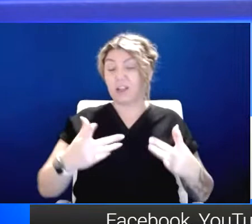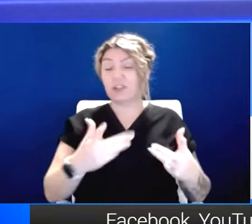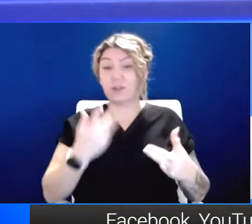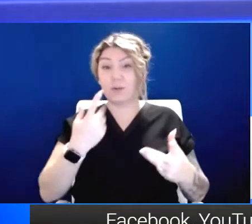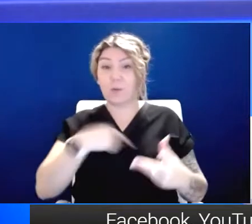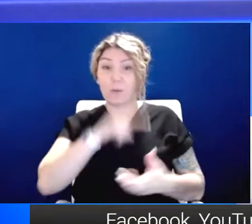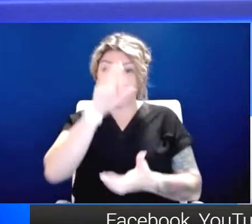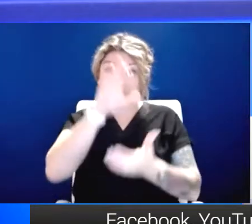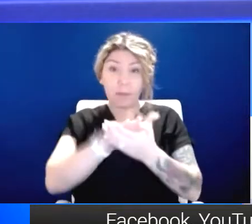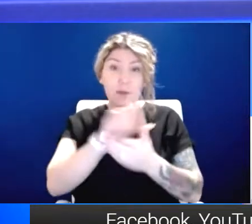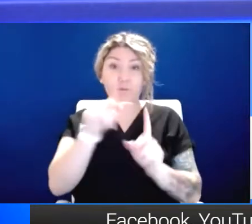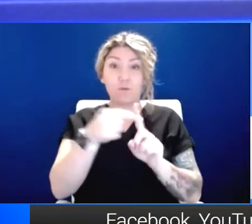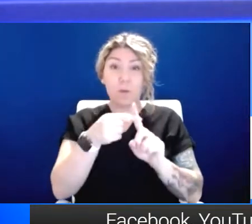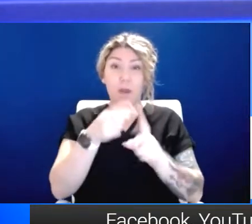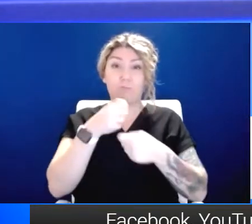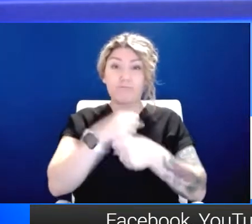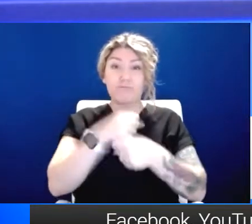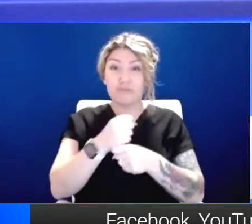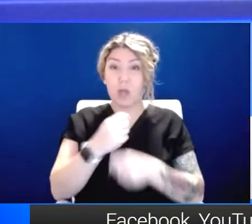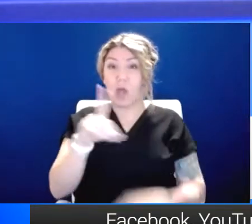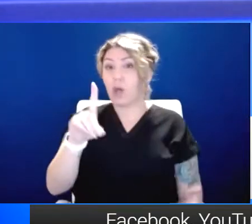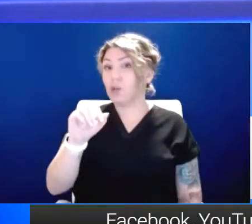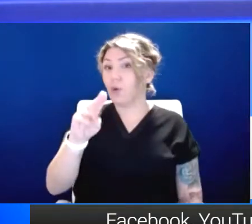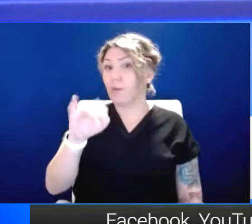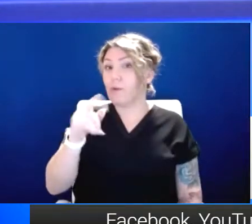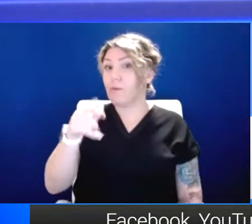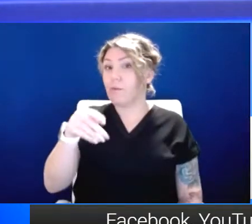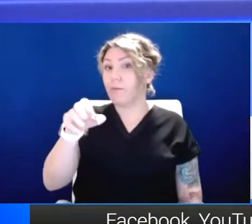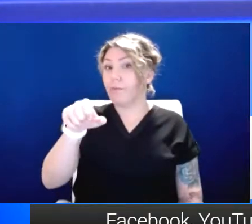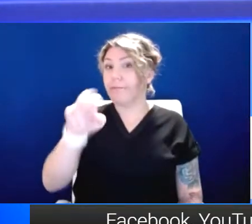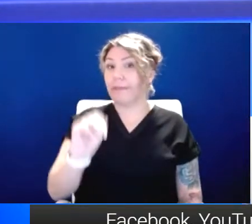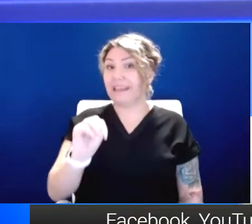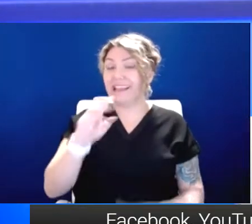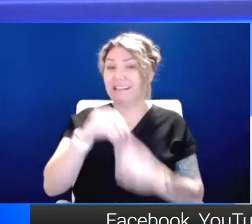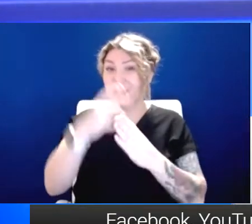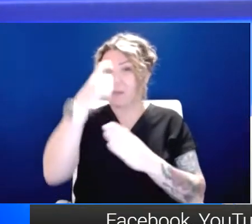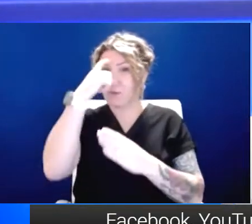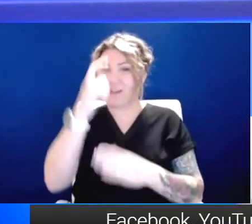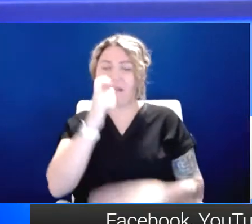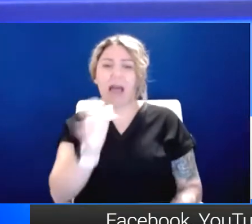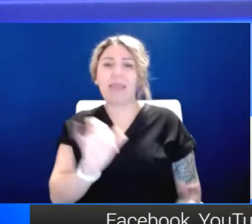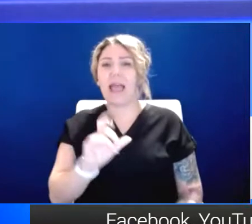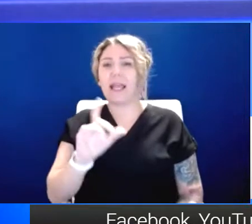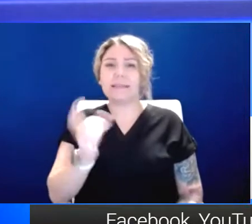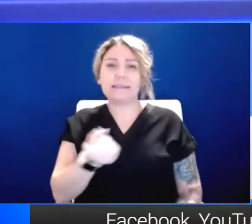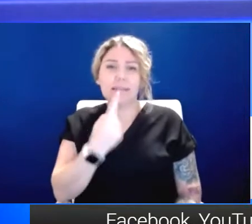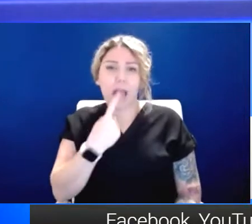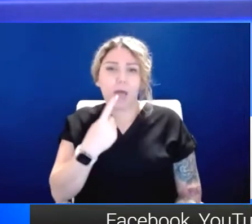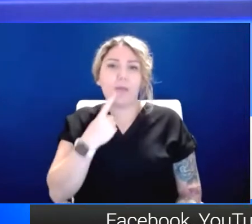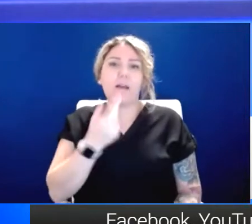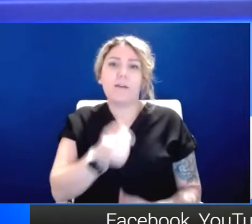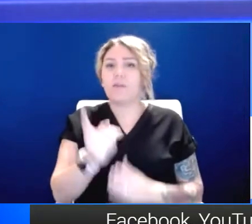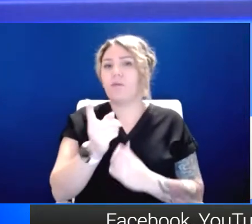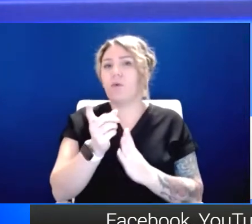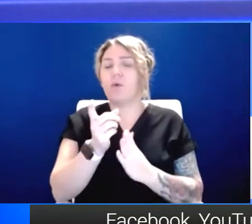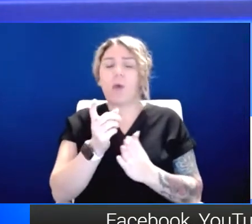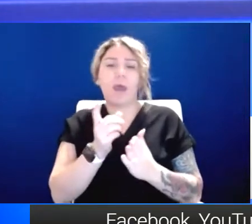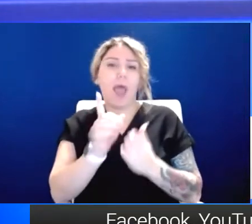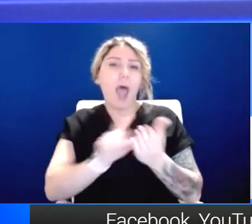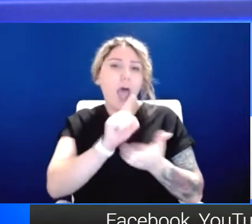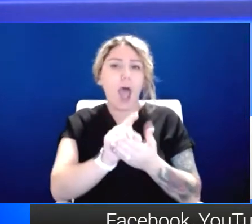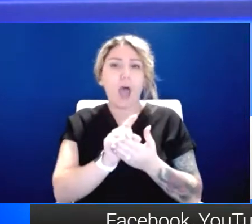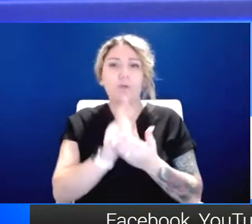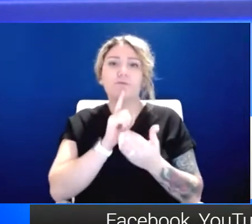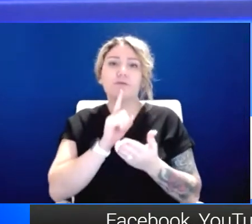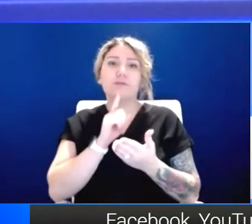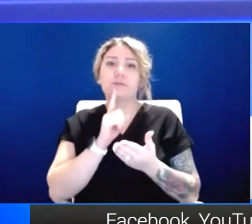dopamine in the brain, it is produced continuously, not like tablets that every few hours we have a sudden rush of dopamine. So that would be a